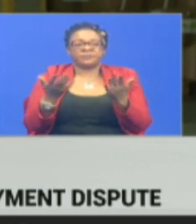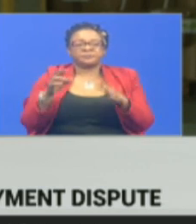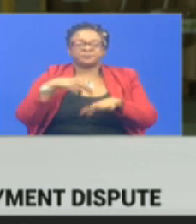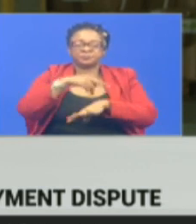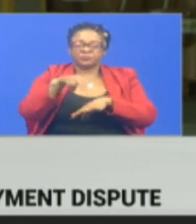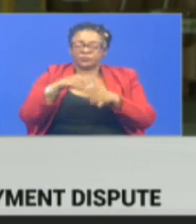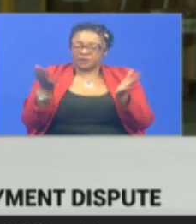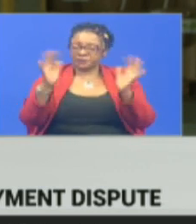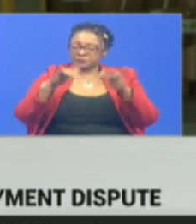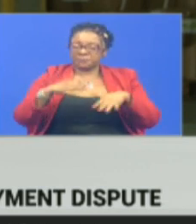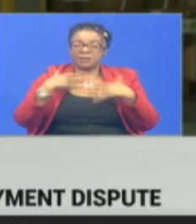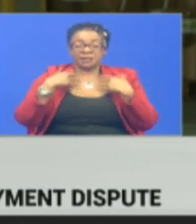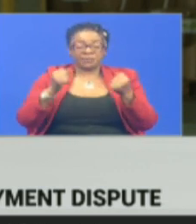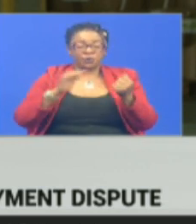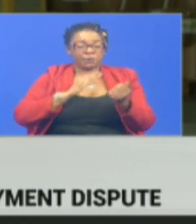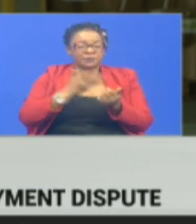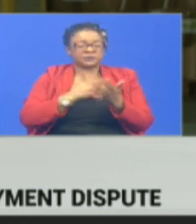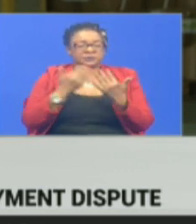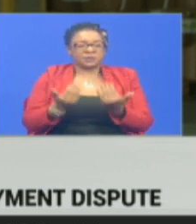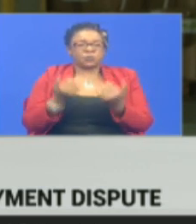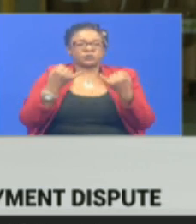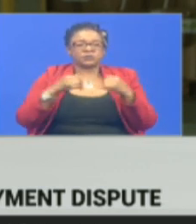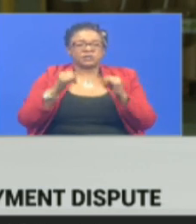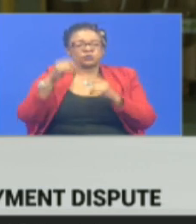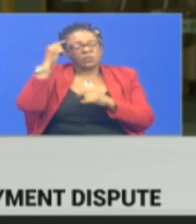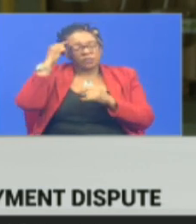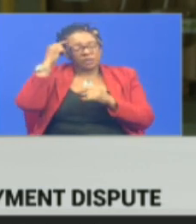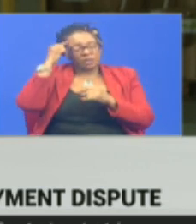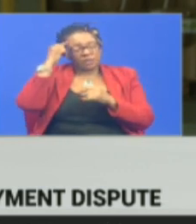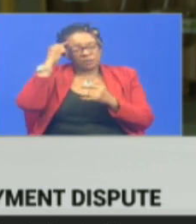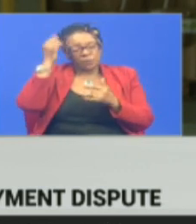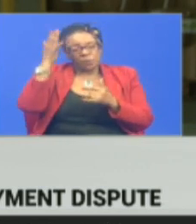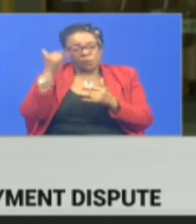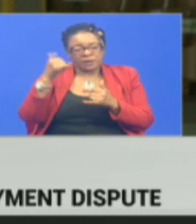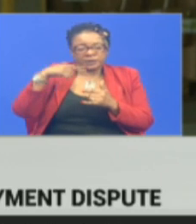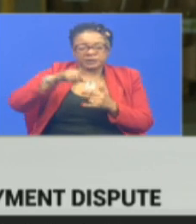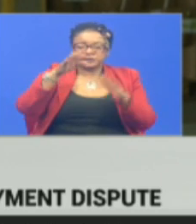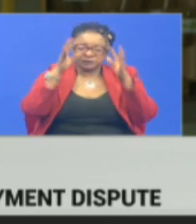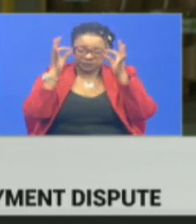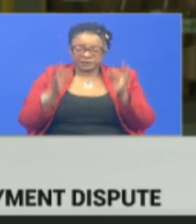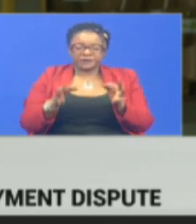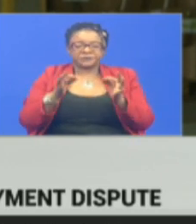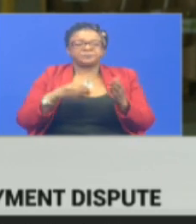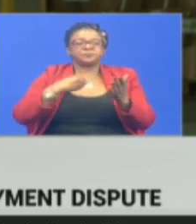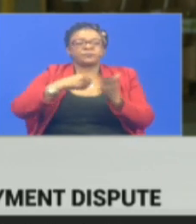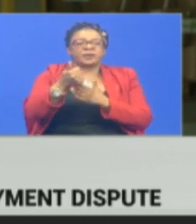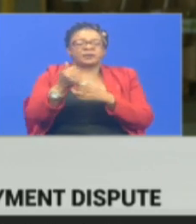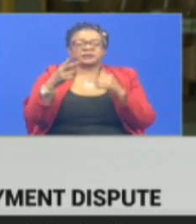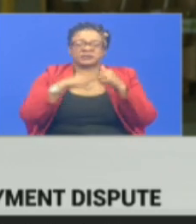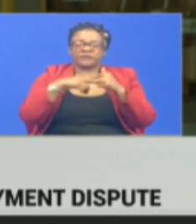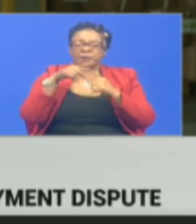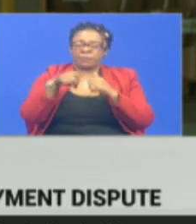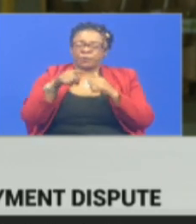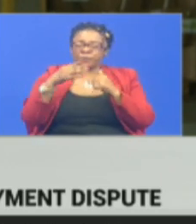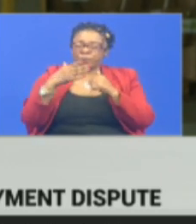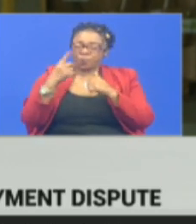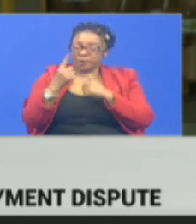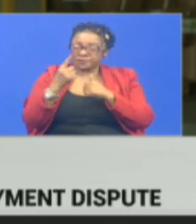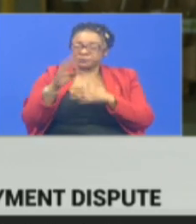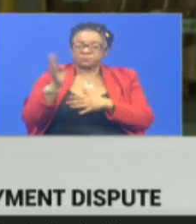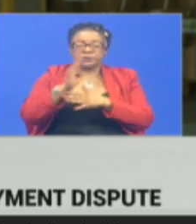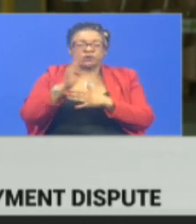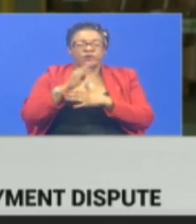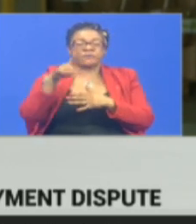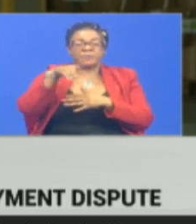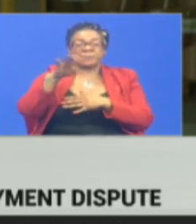Health Committee will now be looking into what the thinking was behind KEMSA's decision to purchase the 7.1 billion worth of personal protective